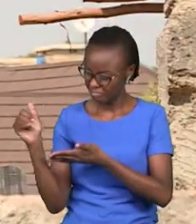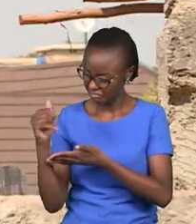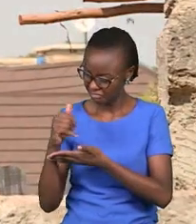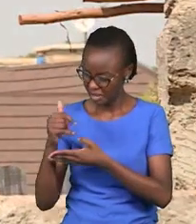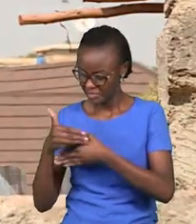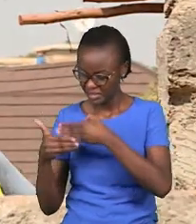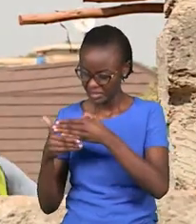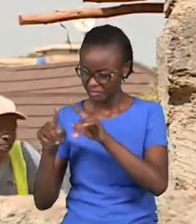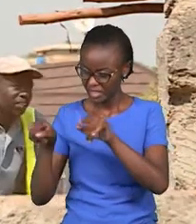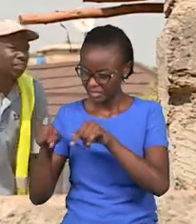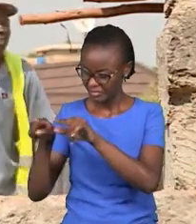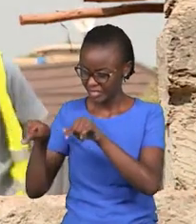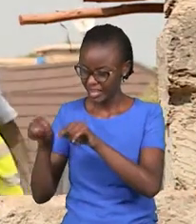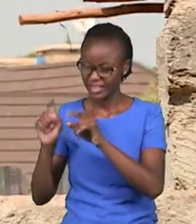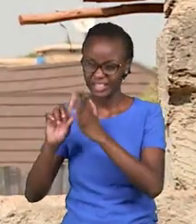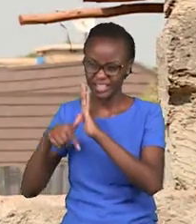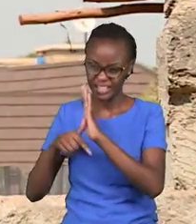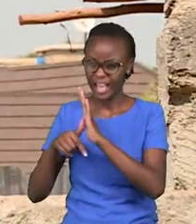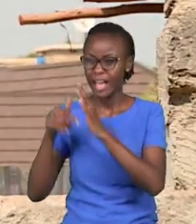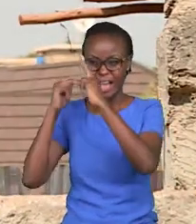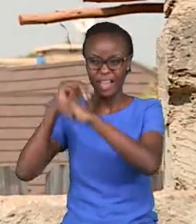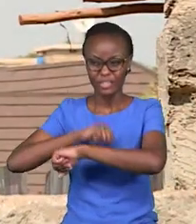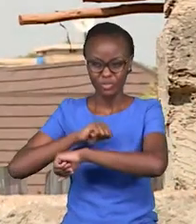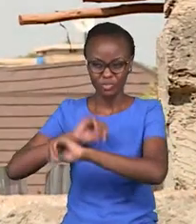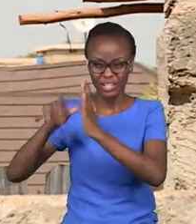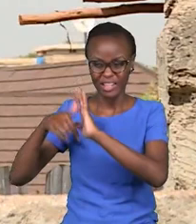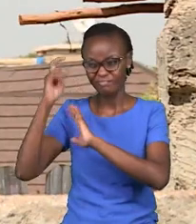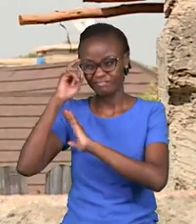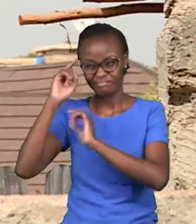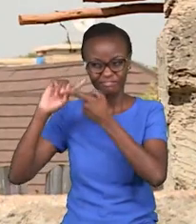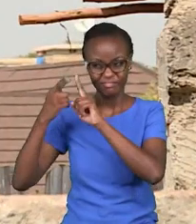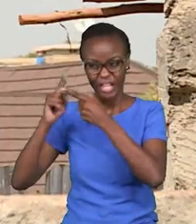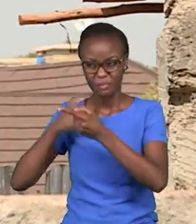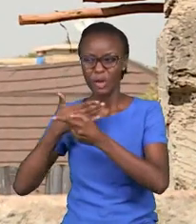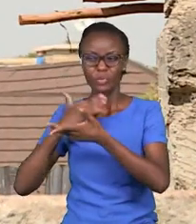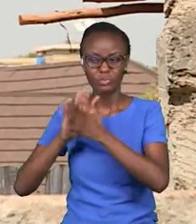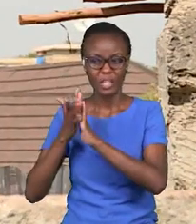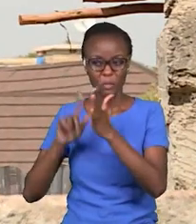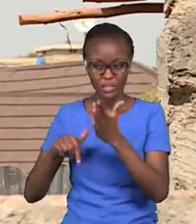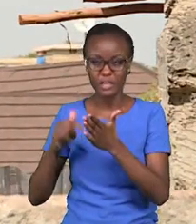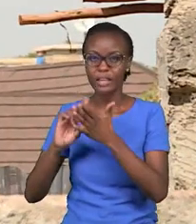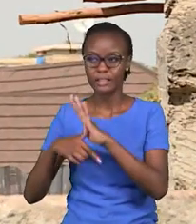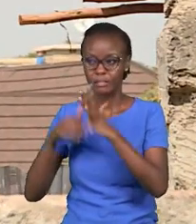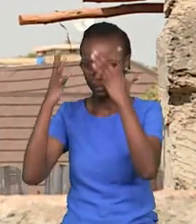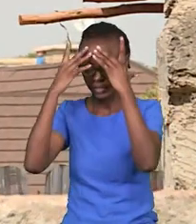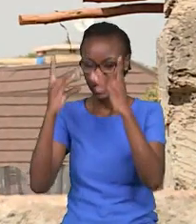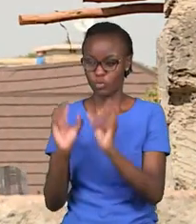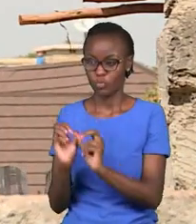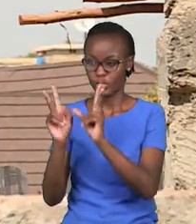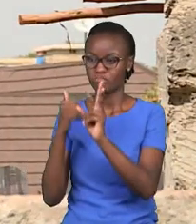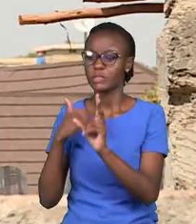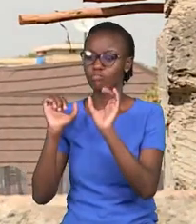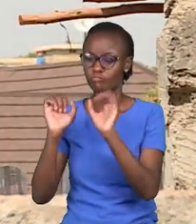keenly until when I got to high school and the question of career choices came in. And that's when I realized, okay, this is a line that I'm actually able to go